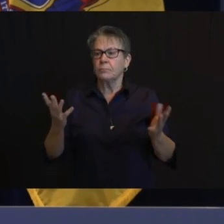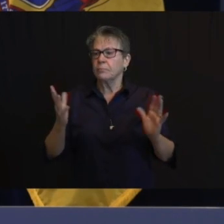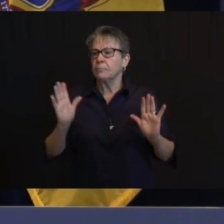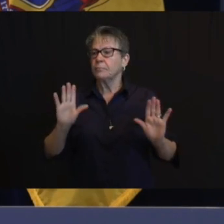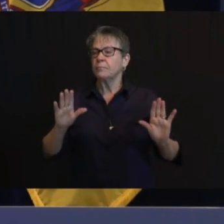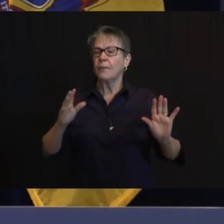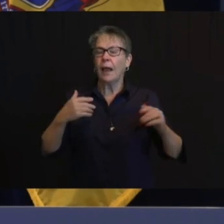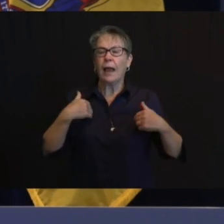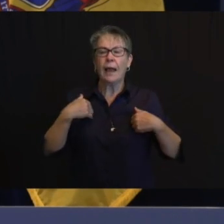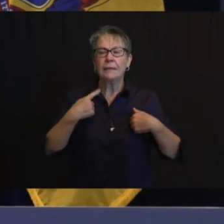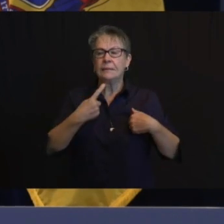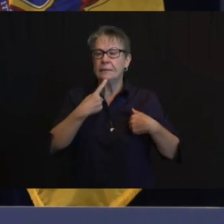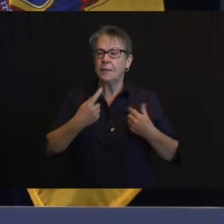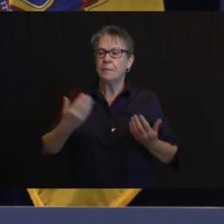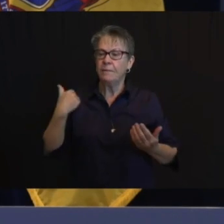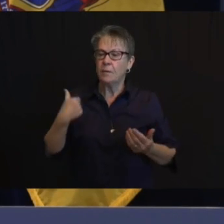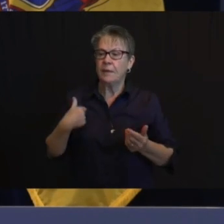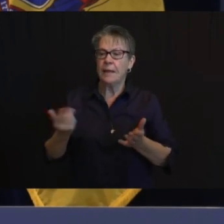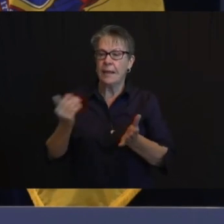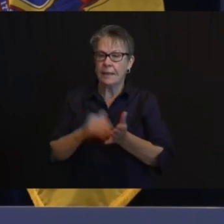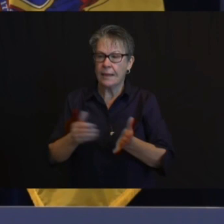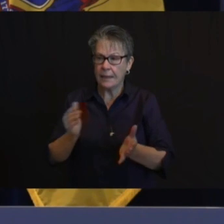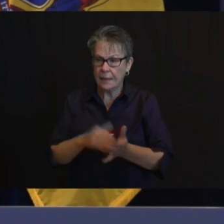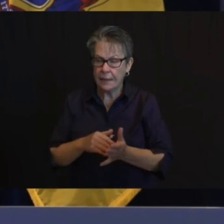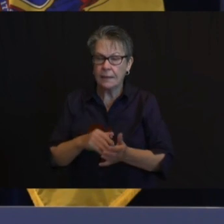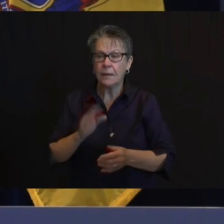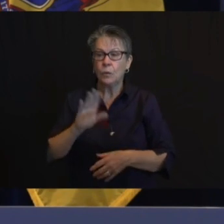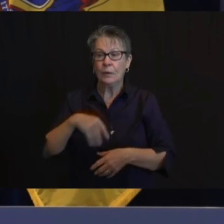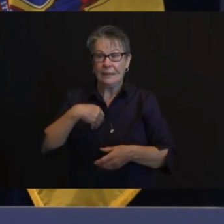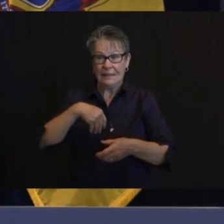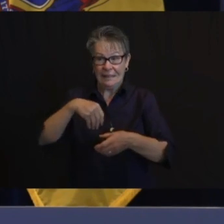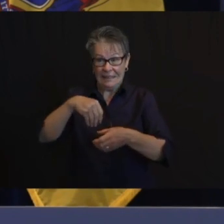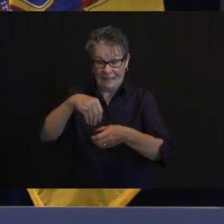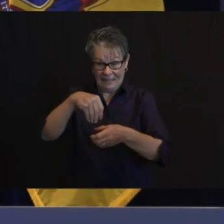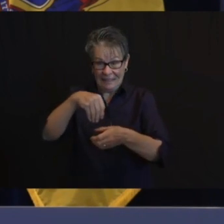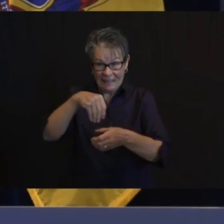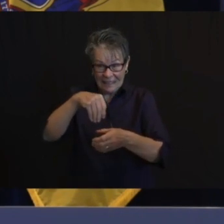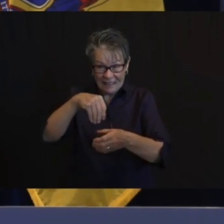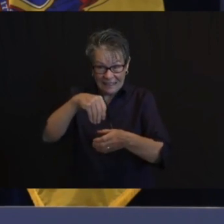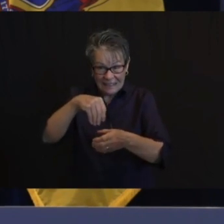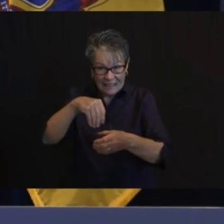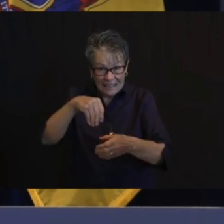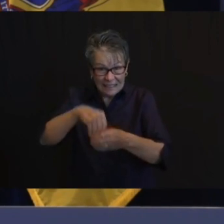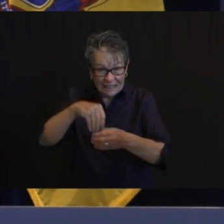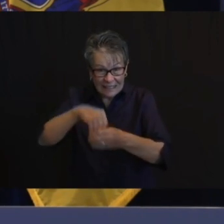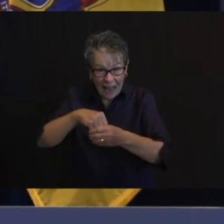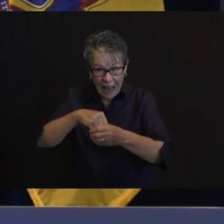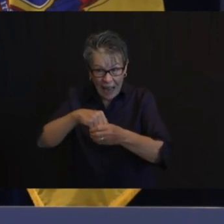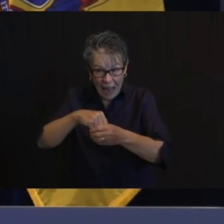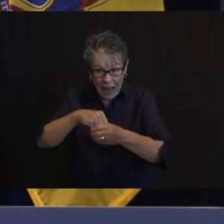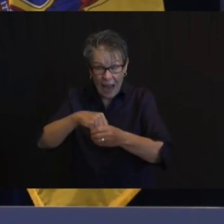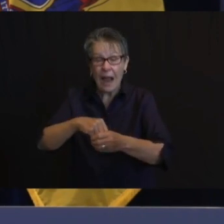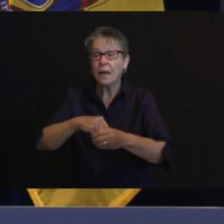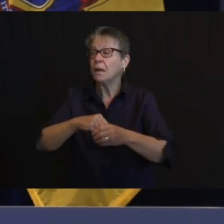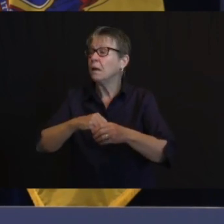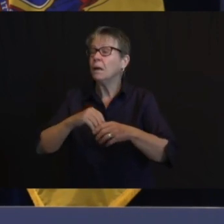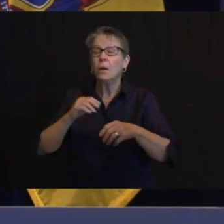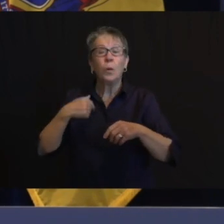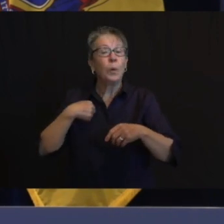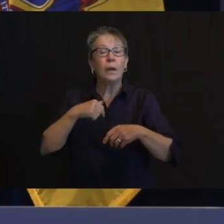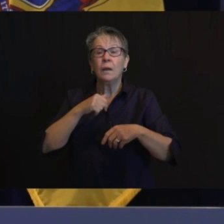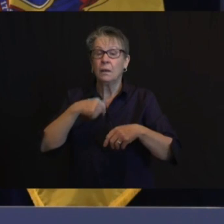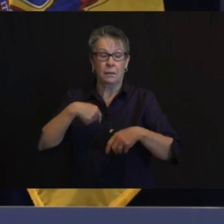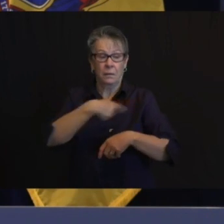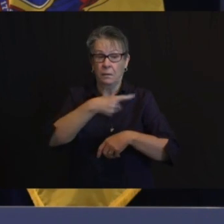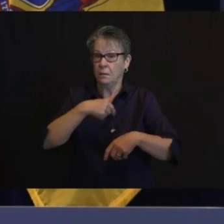we're indoors, we don't sit at the same table as our kids. I know that sounds kind of crazy. We do when we're outdoors, but if you go back to